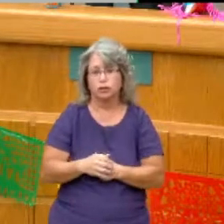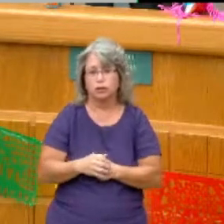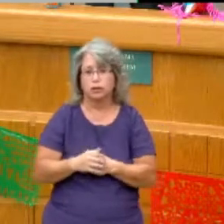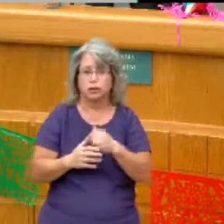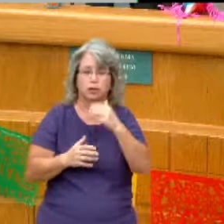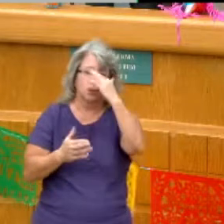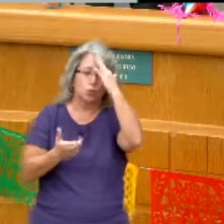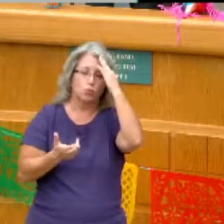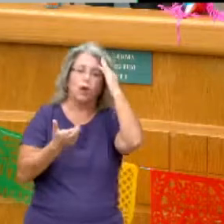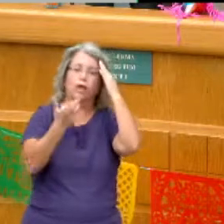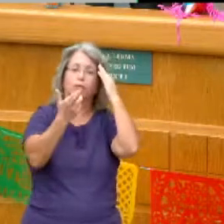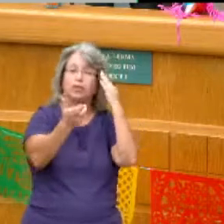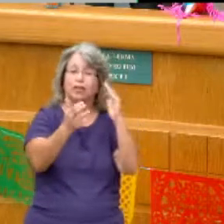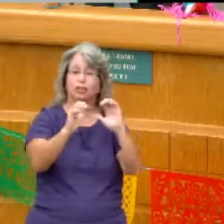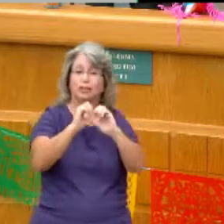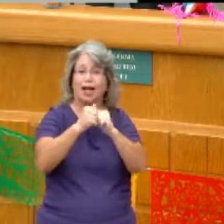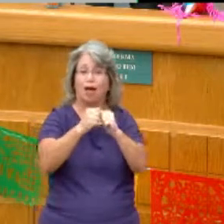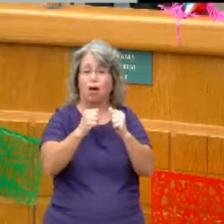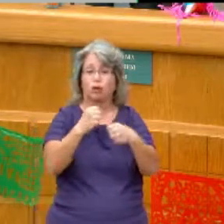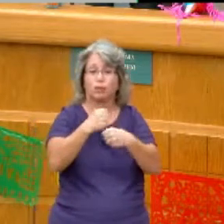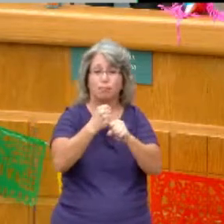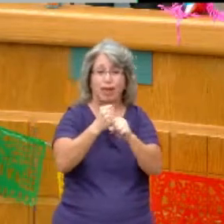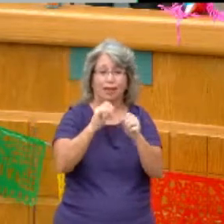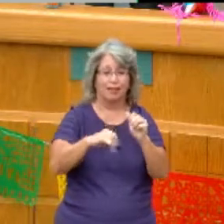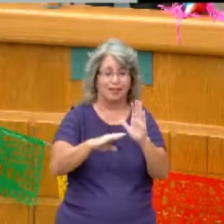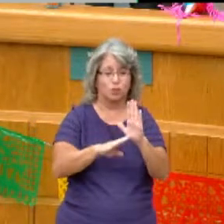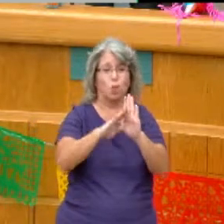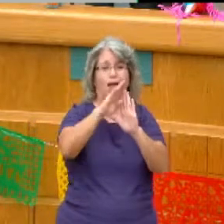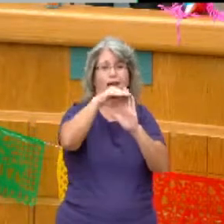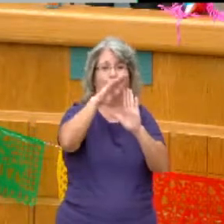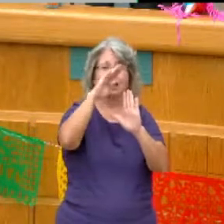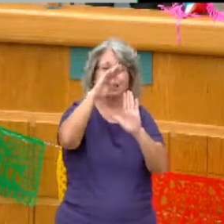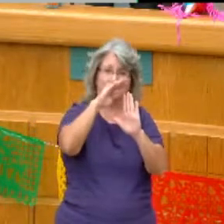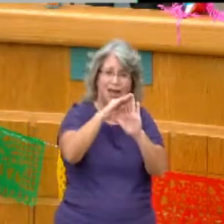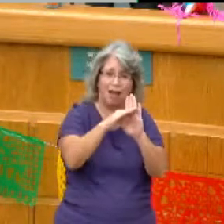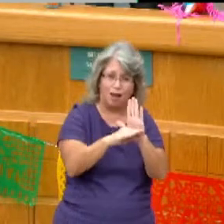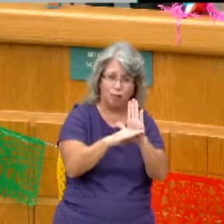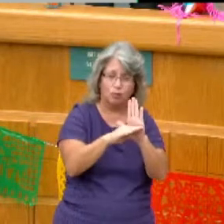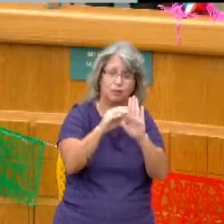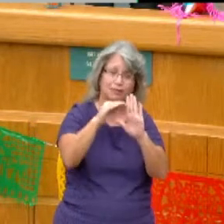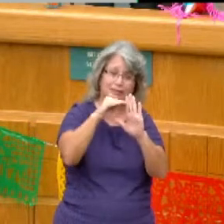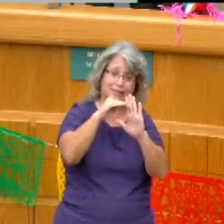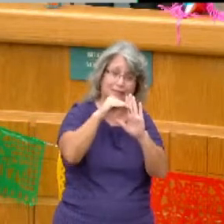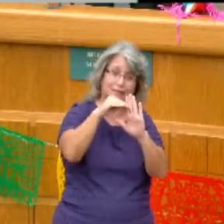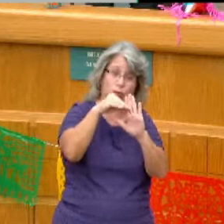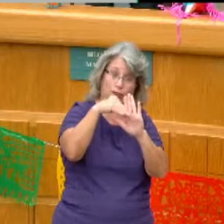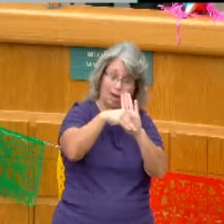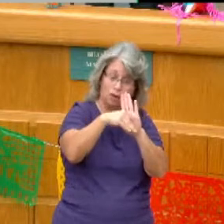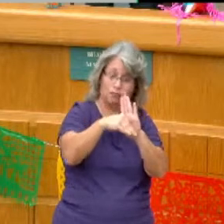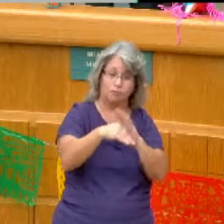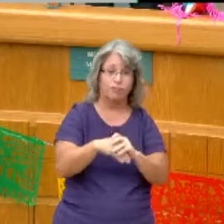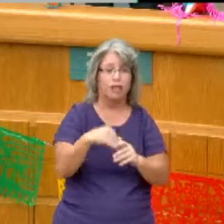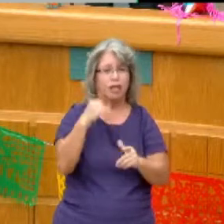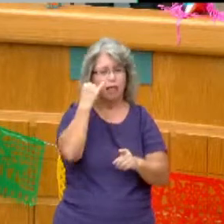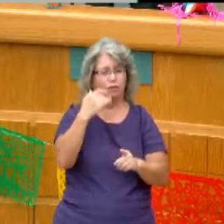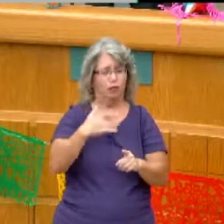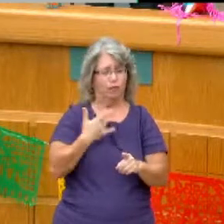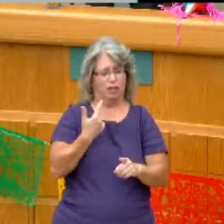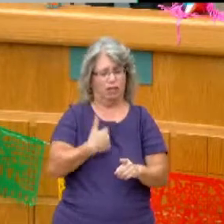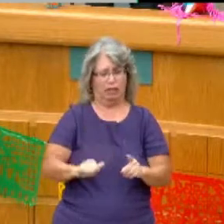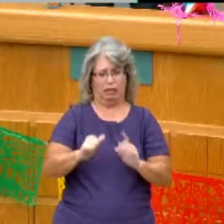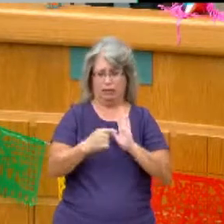wave and keep it narrow and don't let it, protract out. If you're symptomatic, self-isolate, get